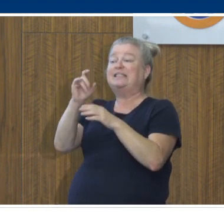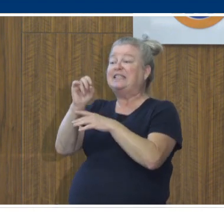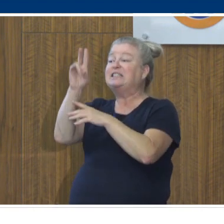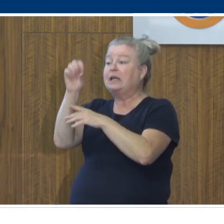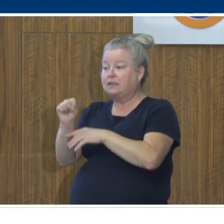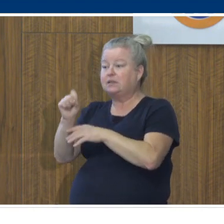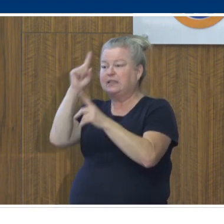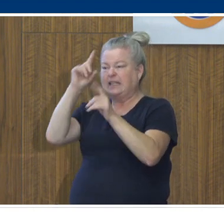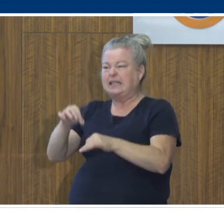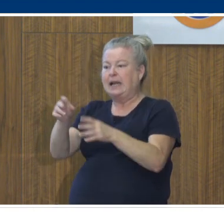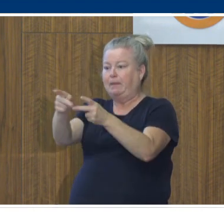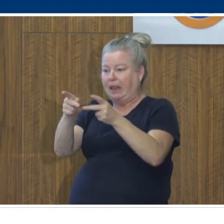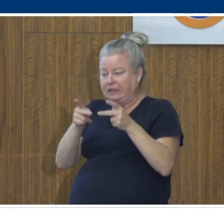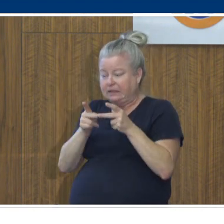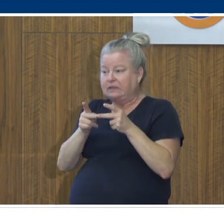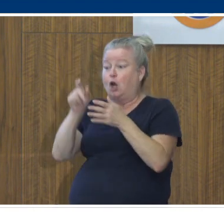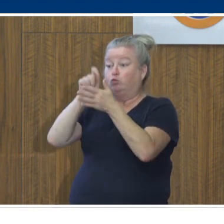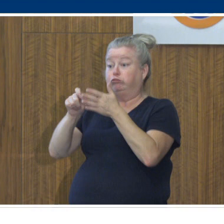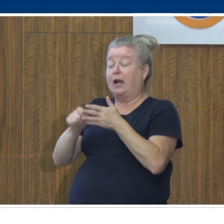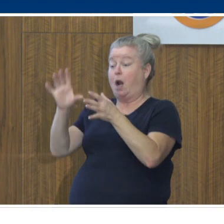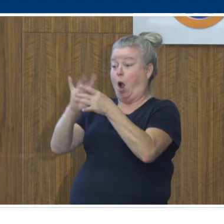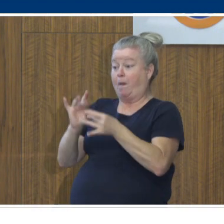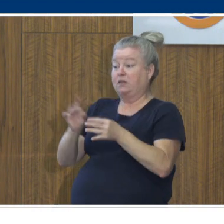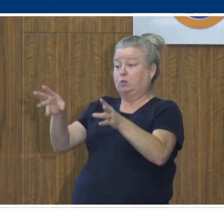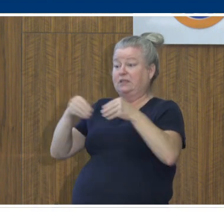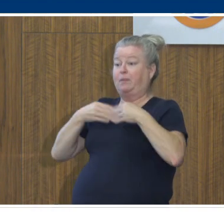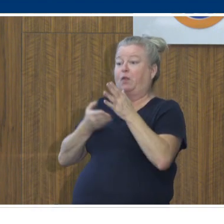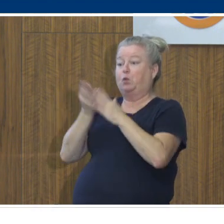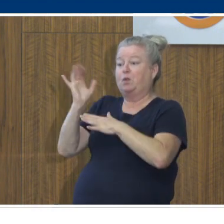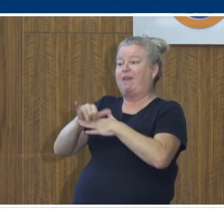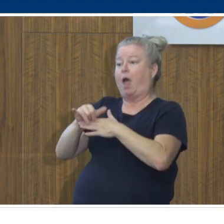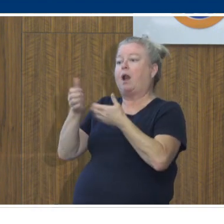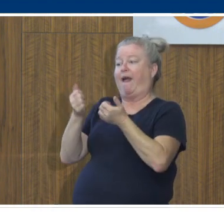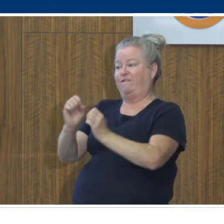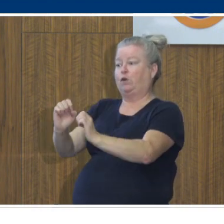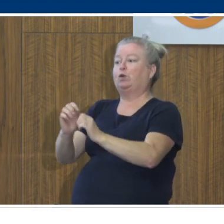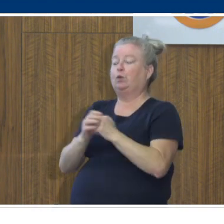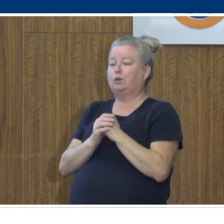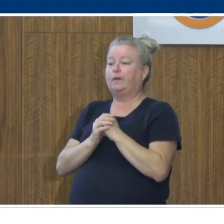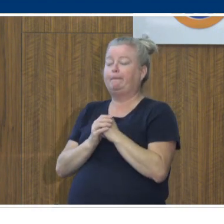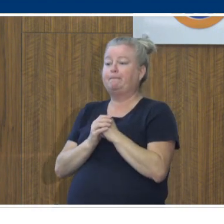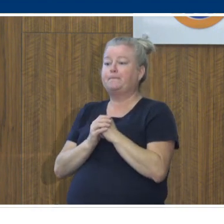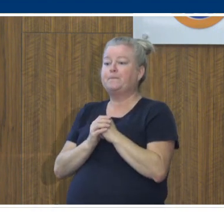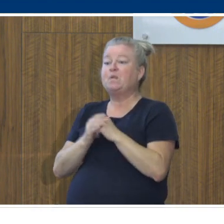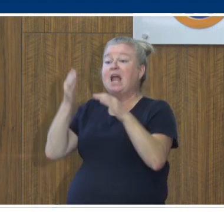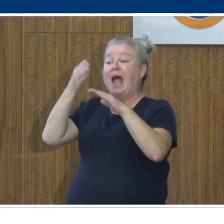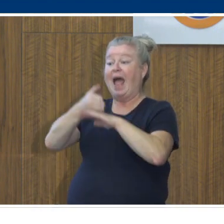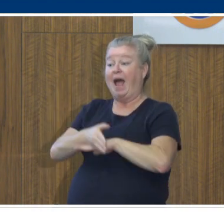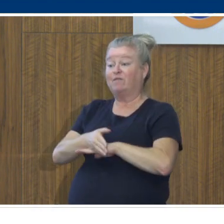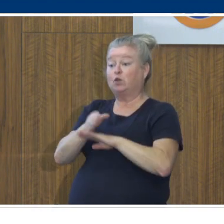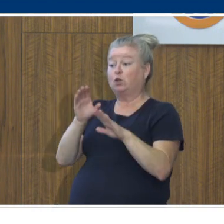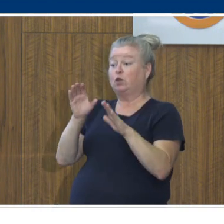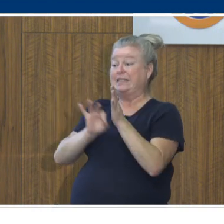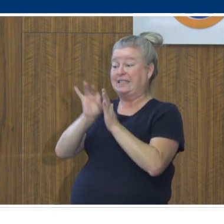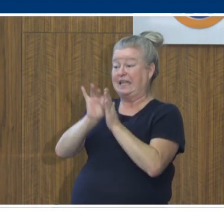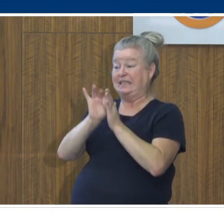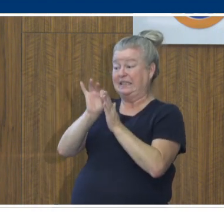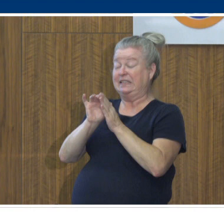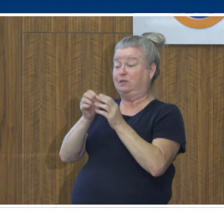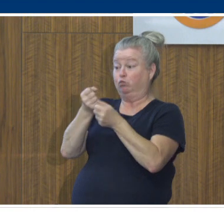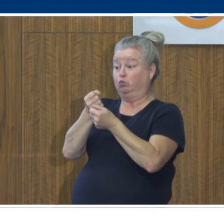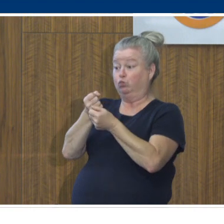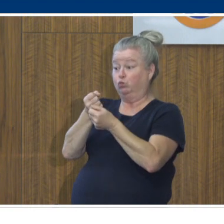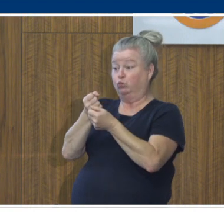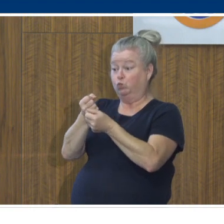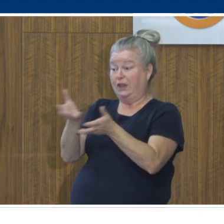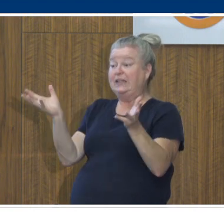and written comments will be accepted throughout the whole redistricting effort. After the Census Bureau releases the data and it